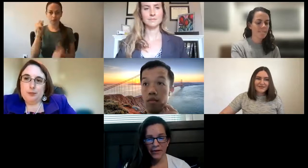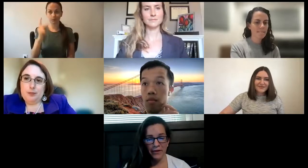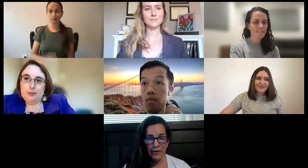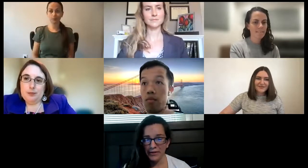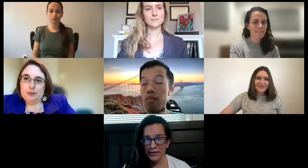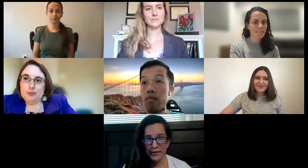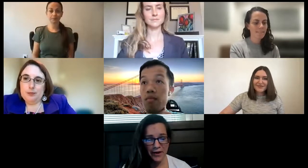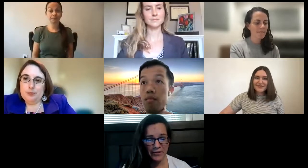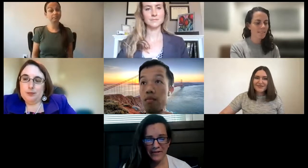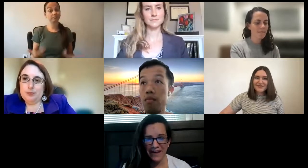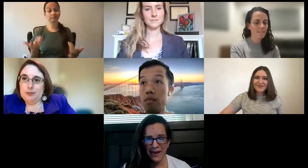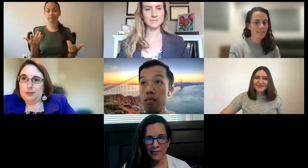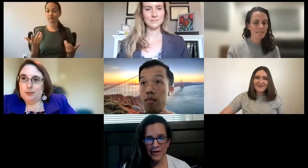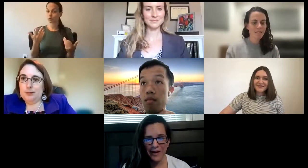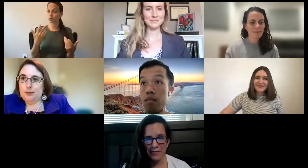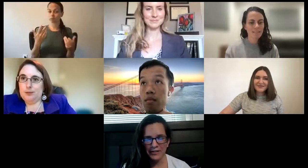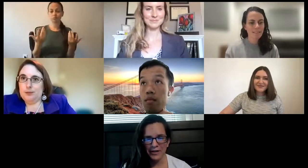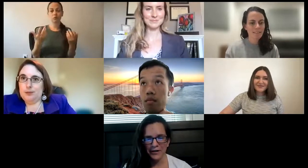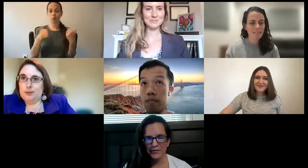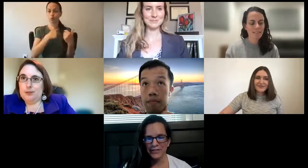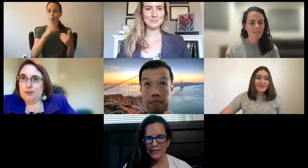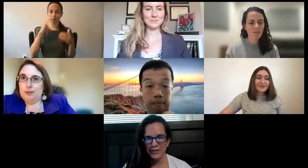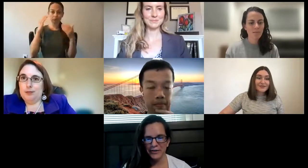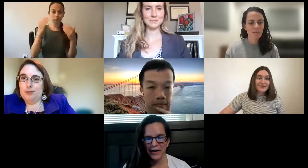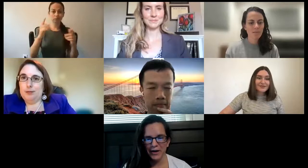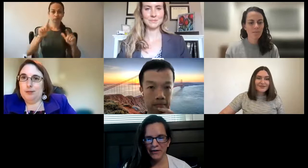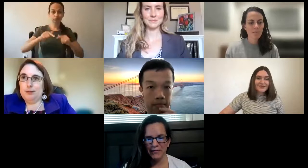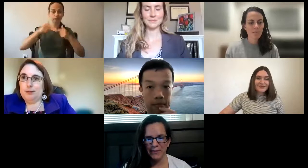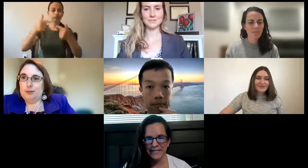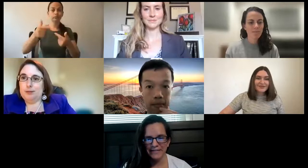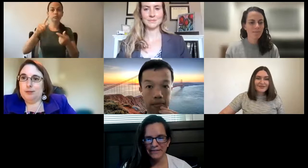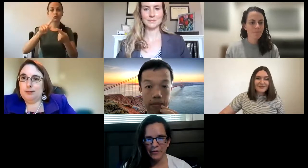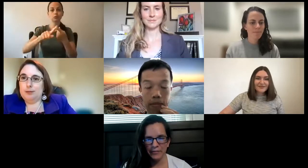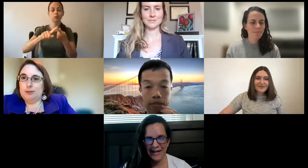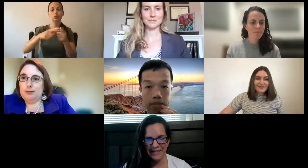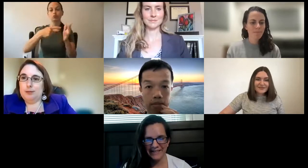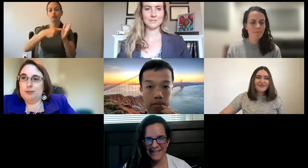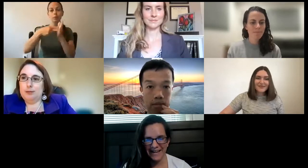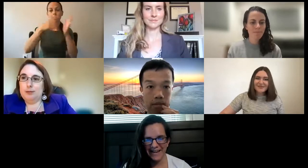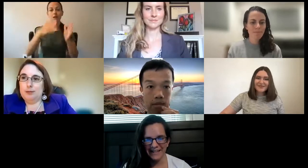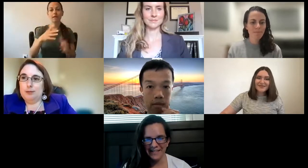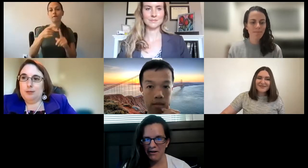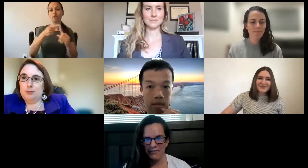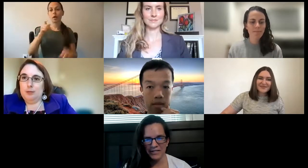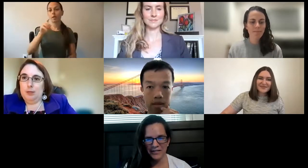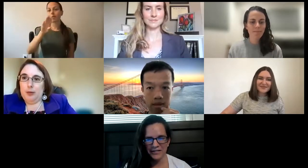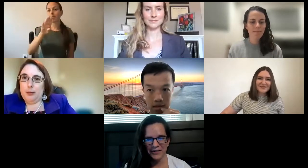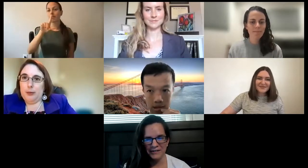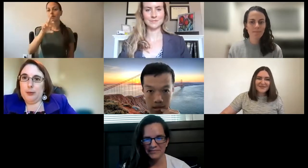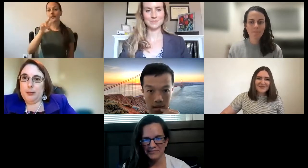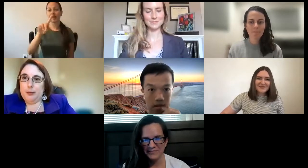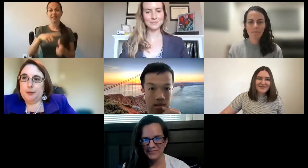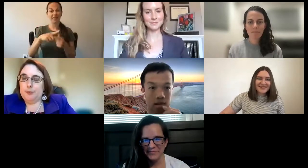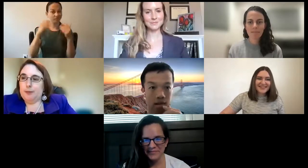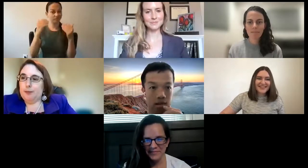And without further ado, other than that, I'm going to turn it over to our representatives from Blend and get the conversation